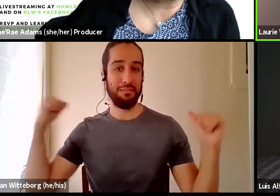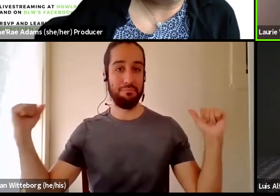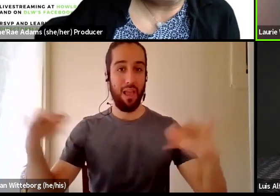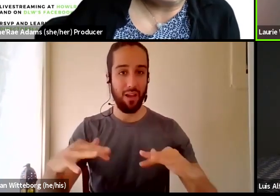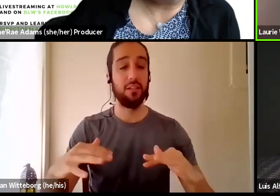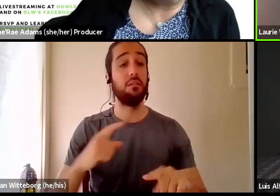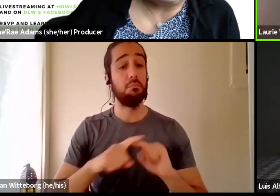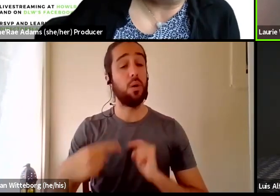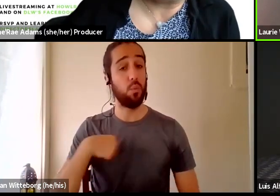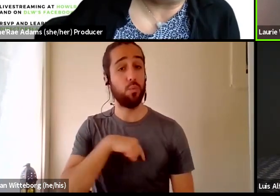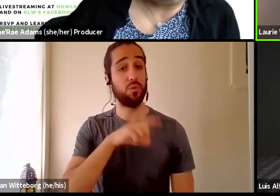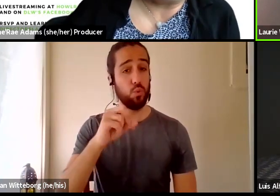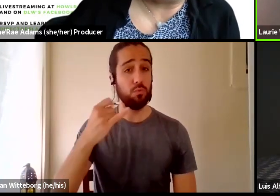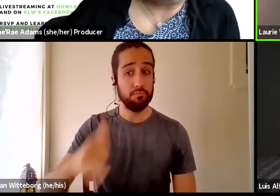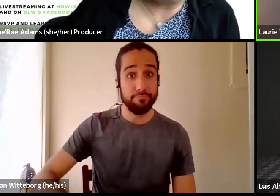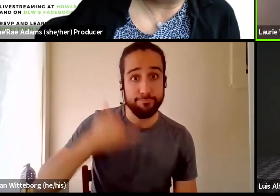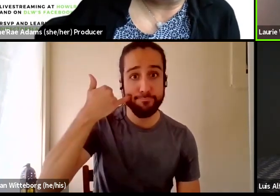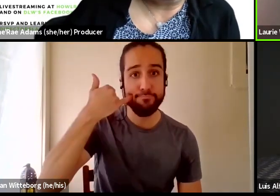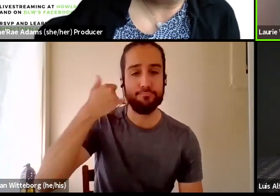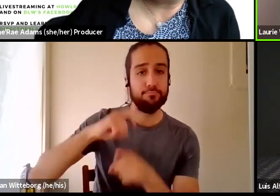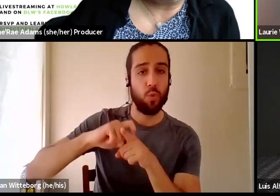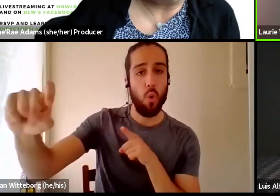people, and